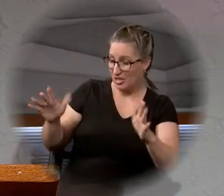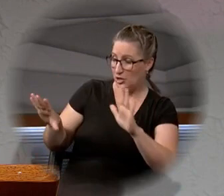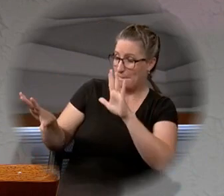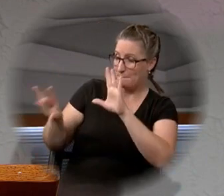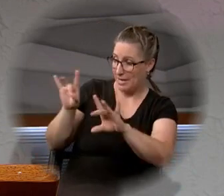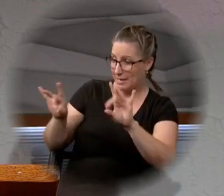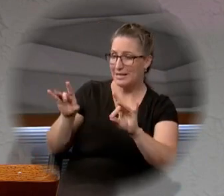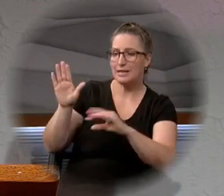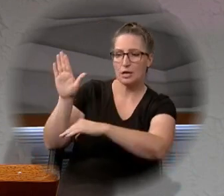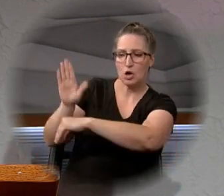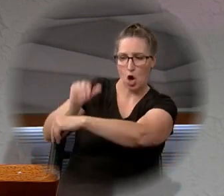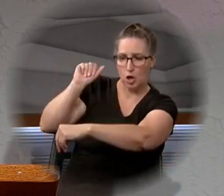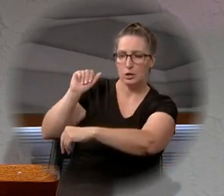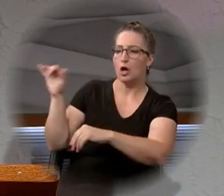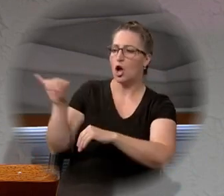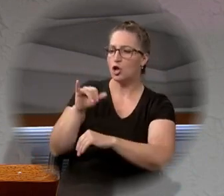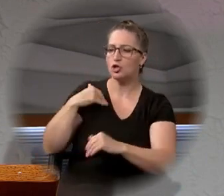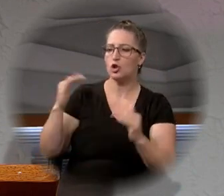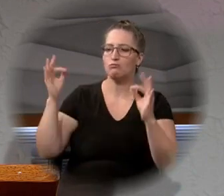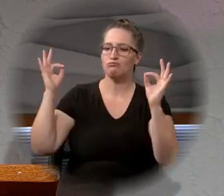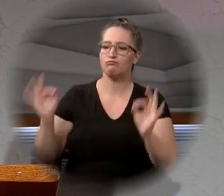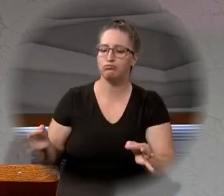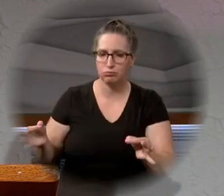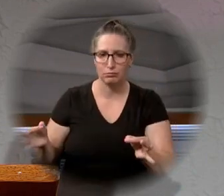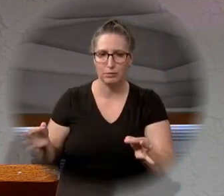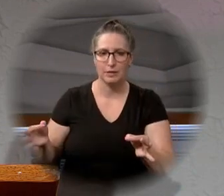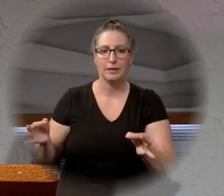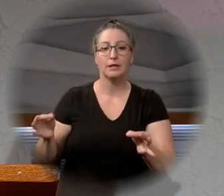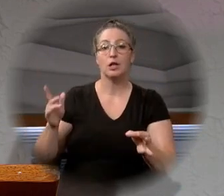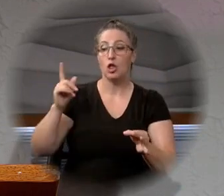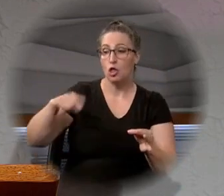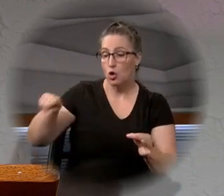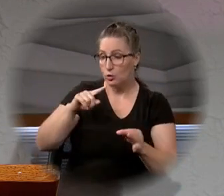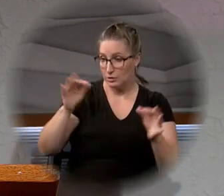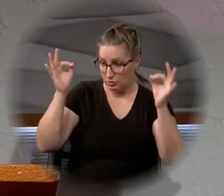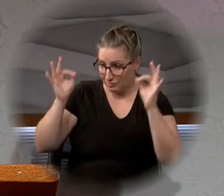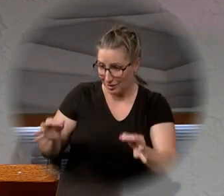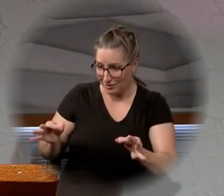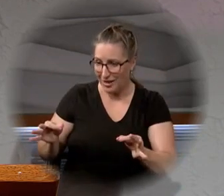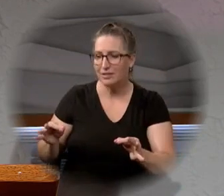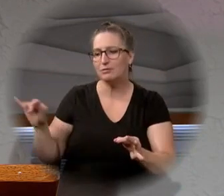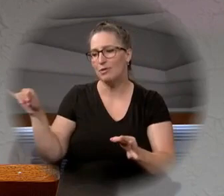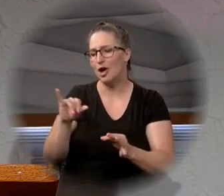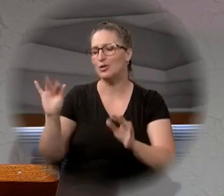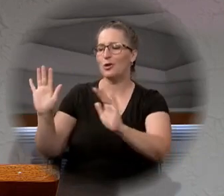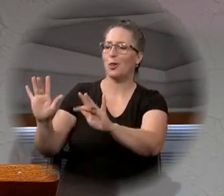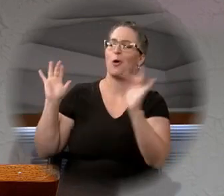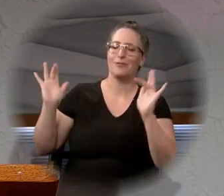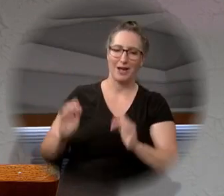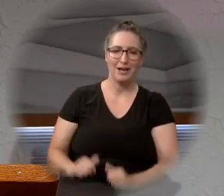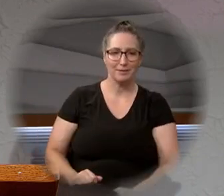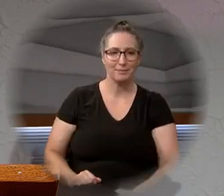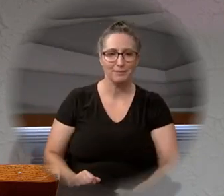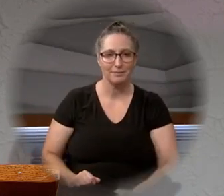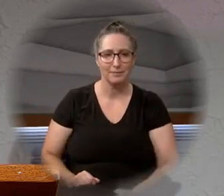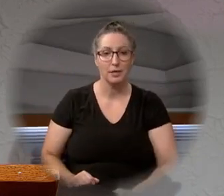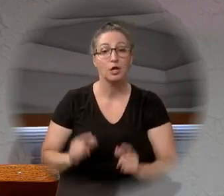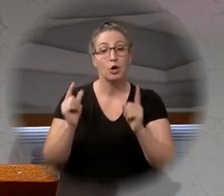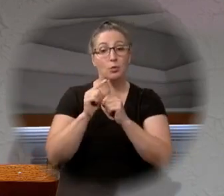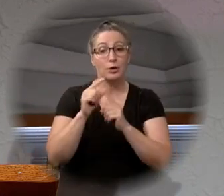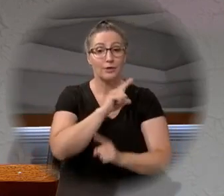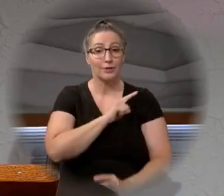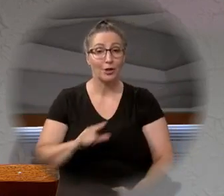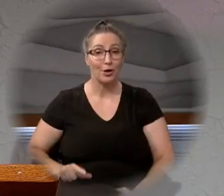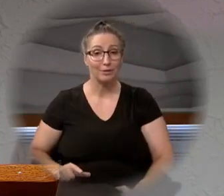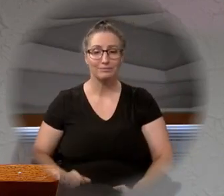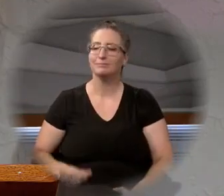those he called, he also justified. And those he justified, he also glorified. The word of